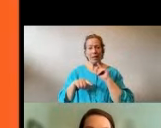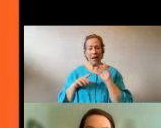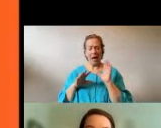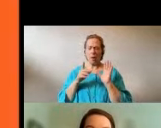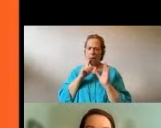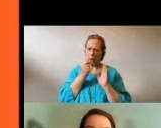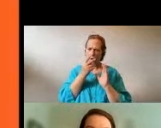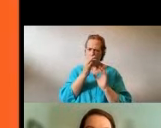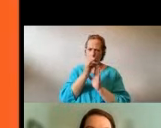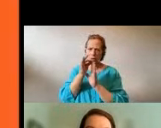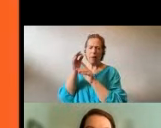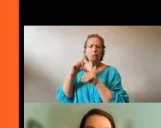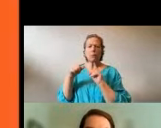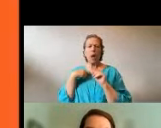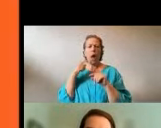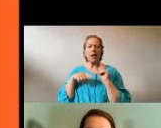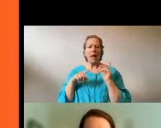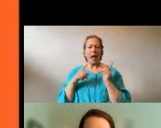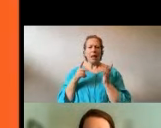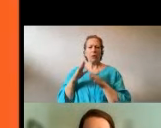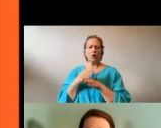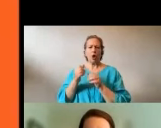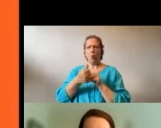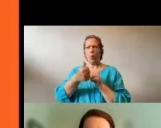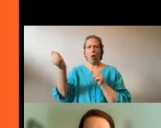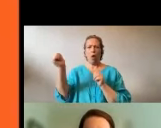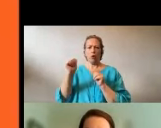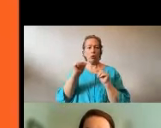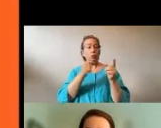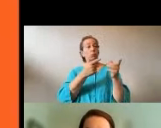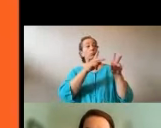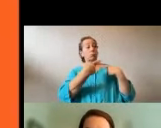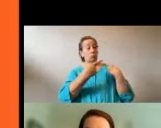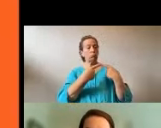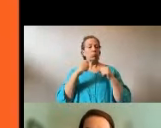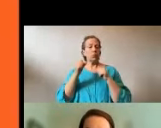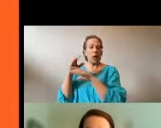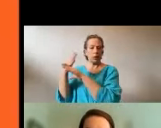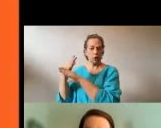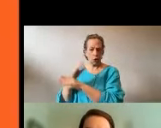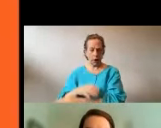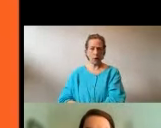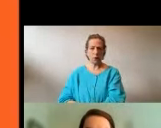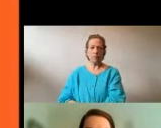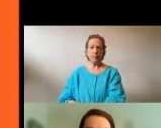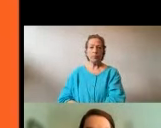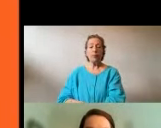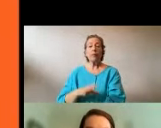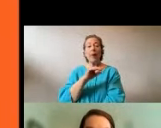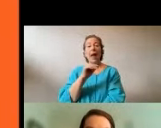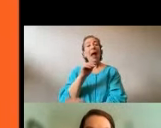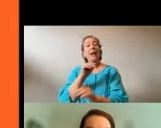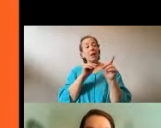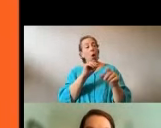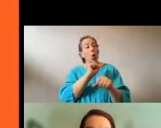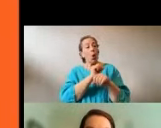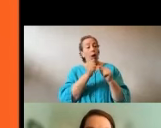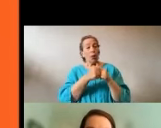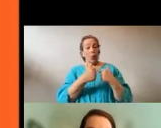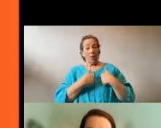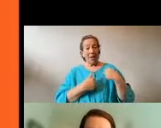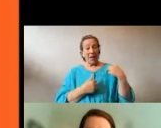I can't repeat it elsewhere unless the client says it's okay. Or also understanding that working with me is voluntary. So, even if your